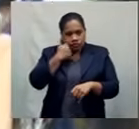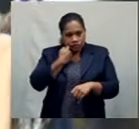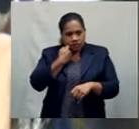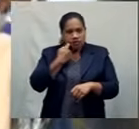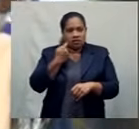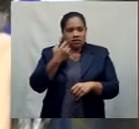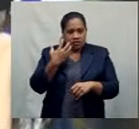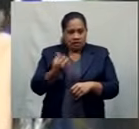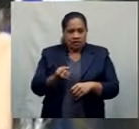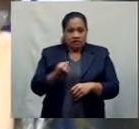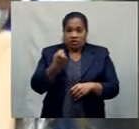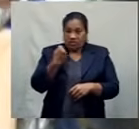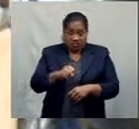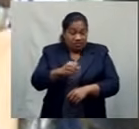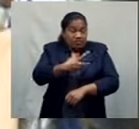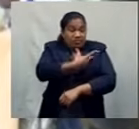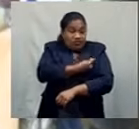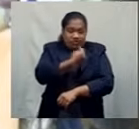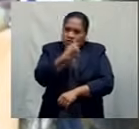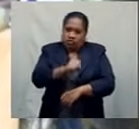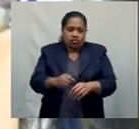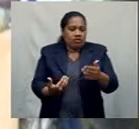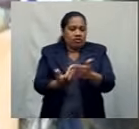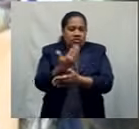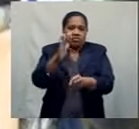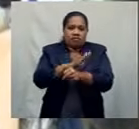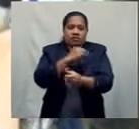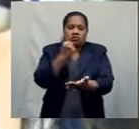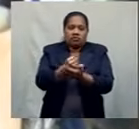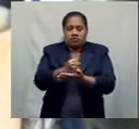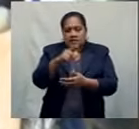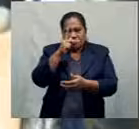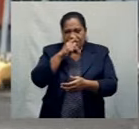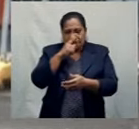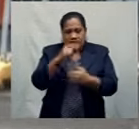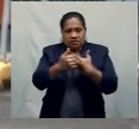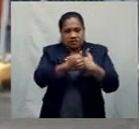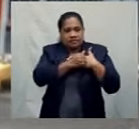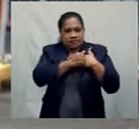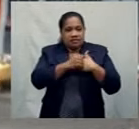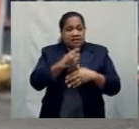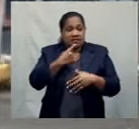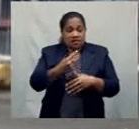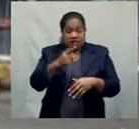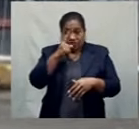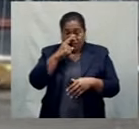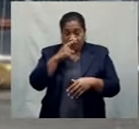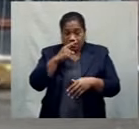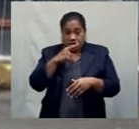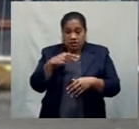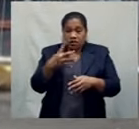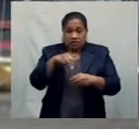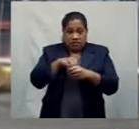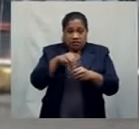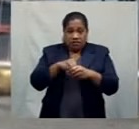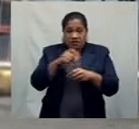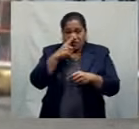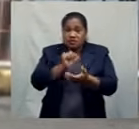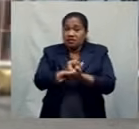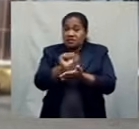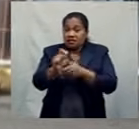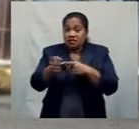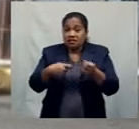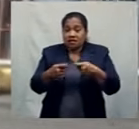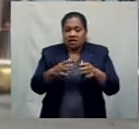no entry rule at the market to ensure public safety. He adds people, including market vendors, should now understand the importance